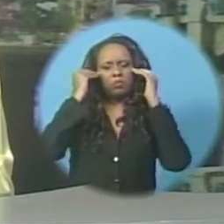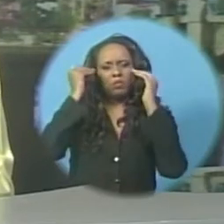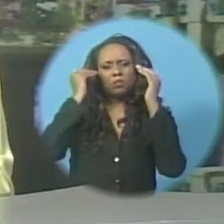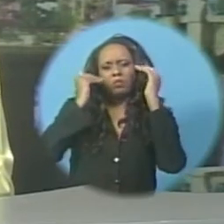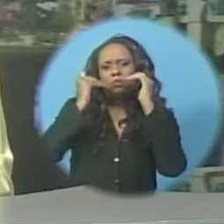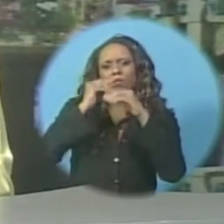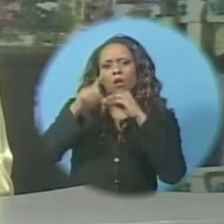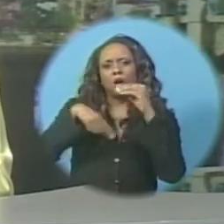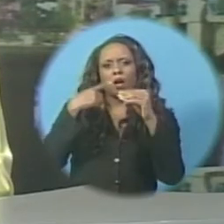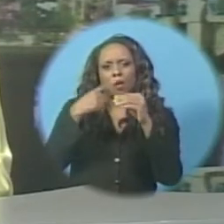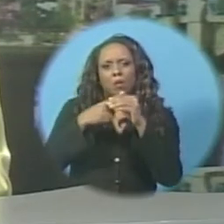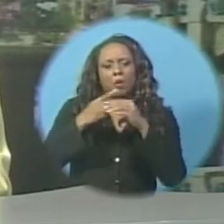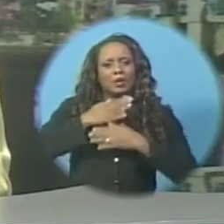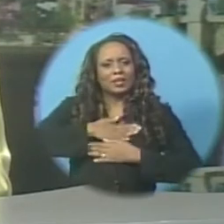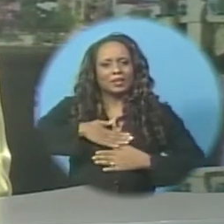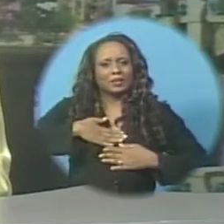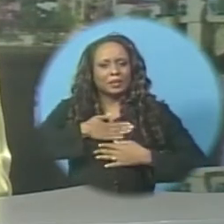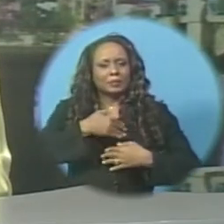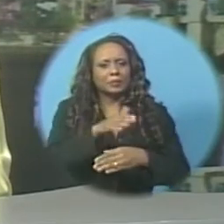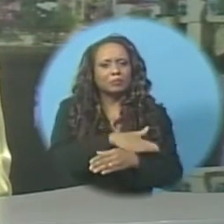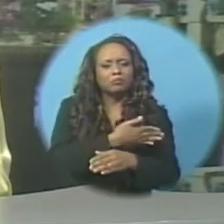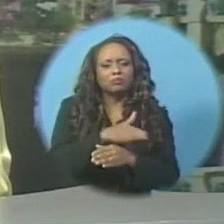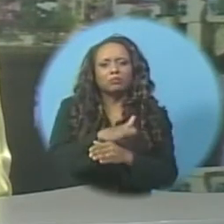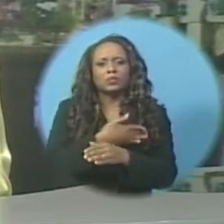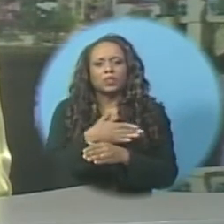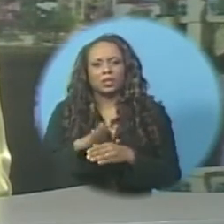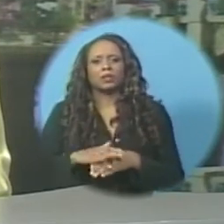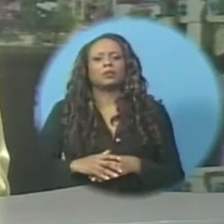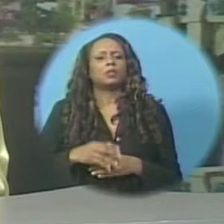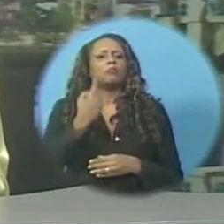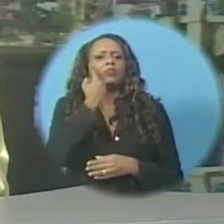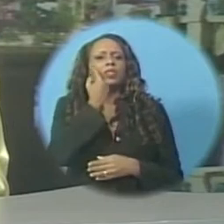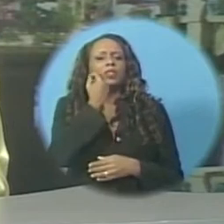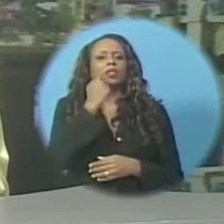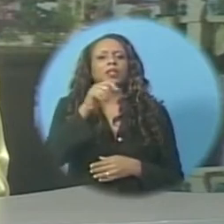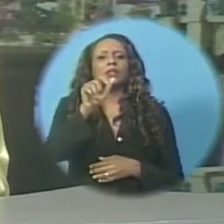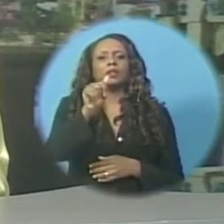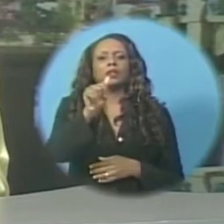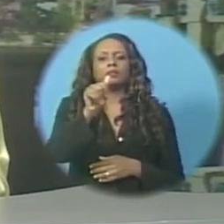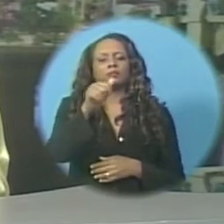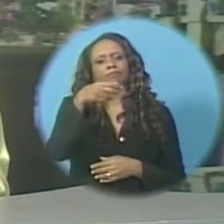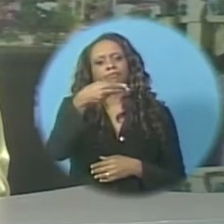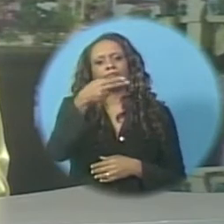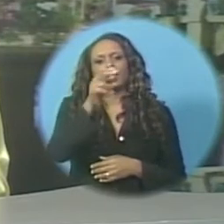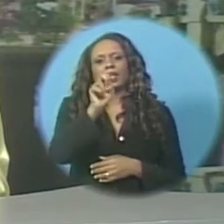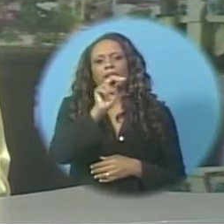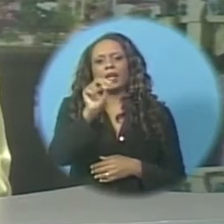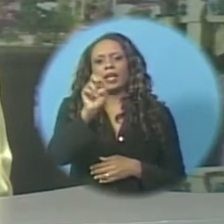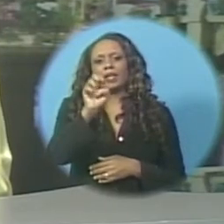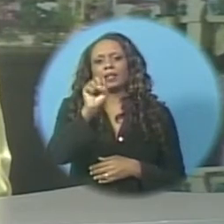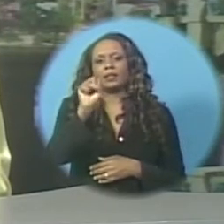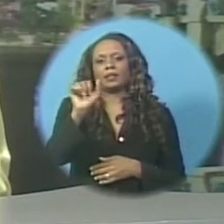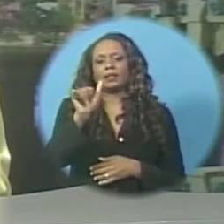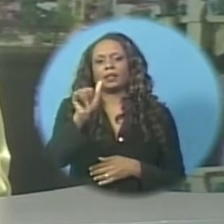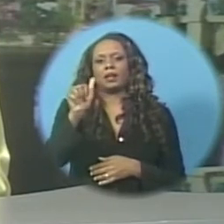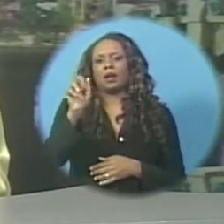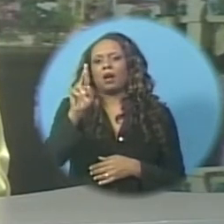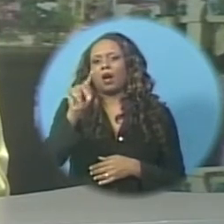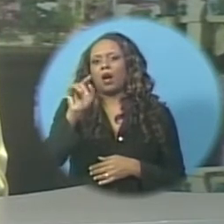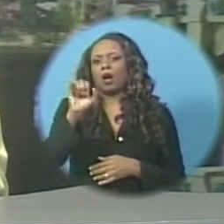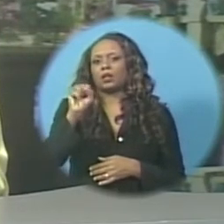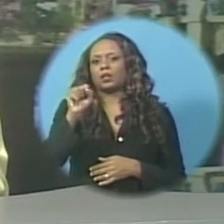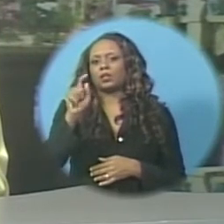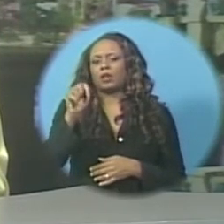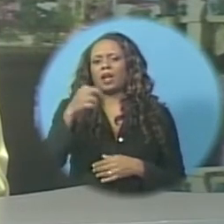This is the view of promoters of the Hennessy Artistry Show, which was expanded to an entire weekend this year. Sean Farrell looks back